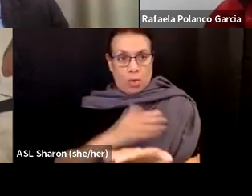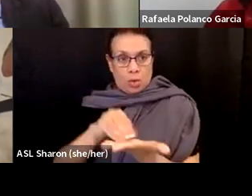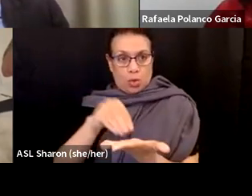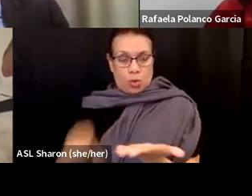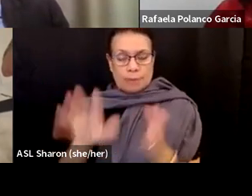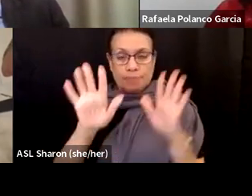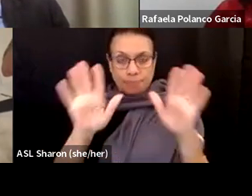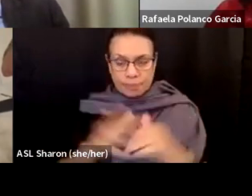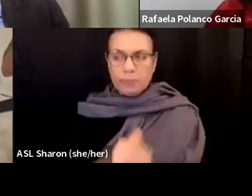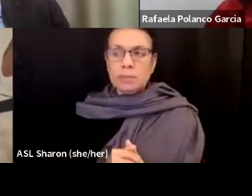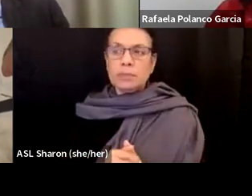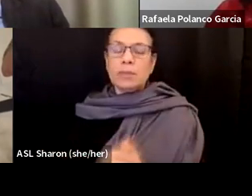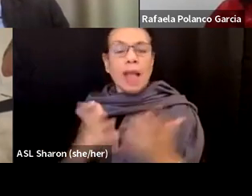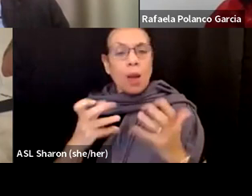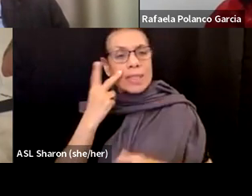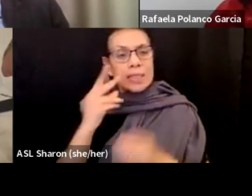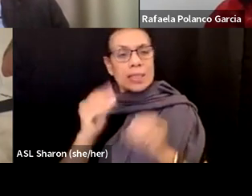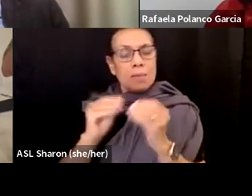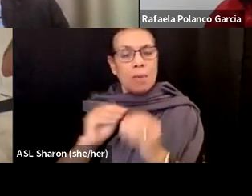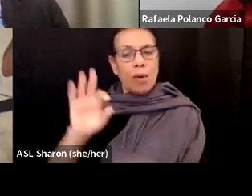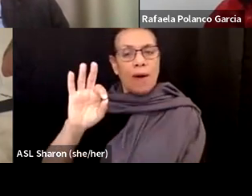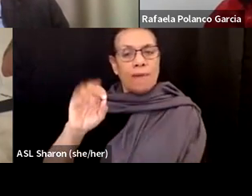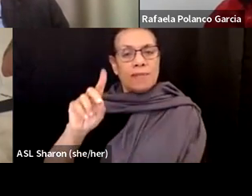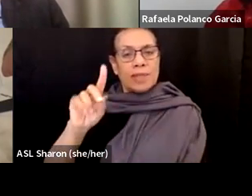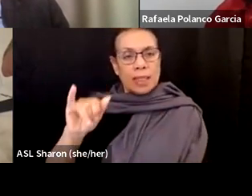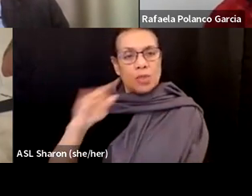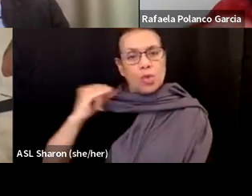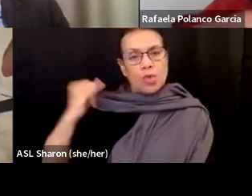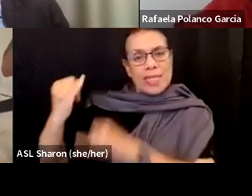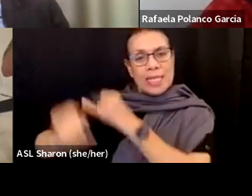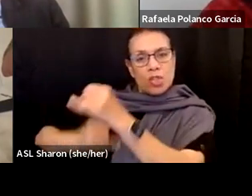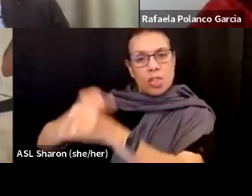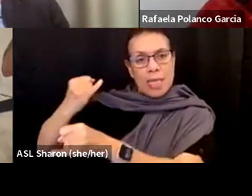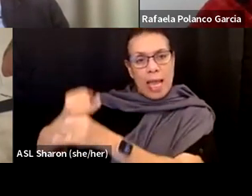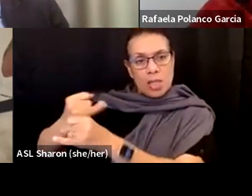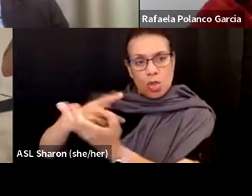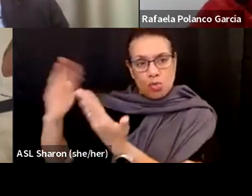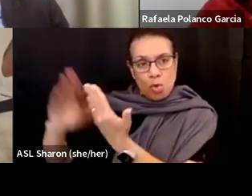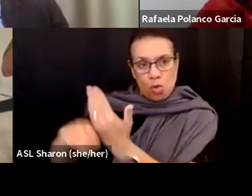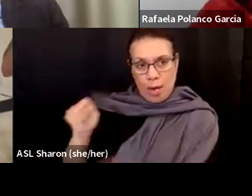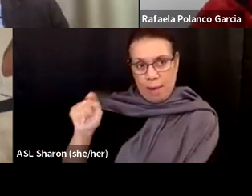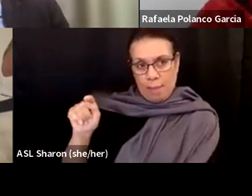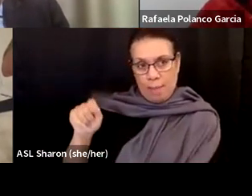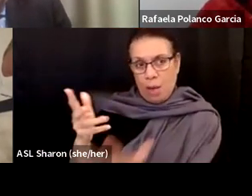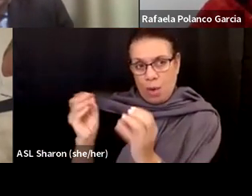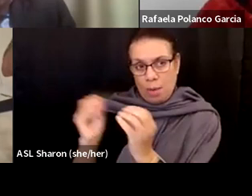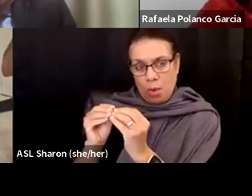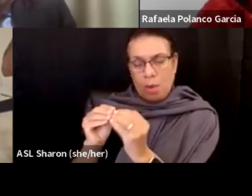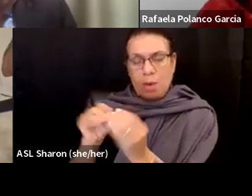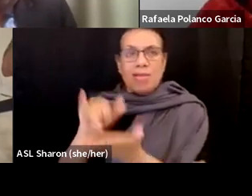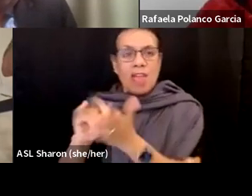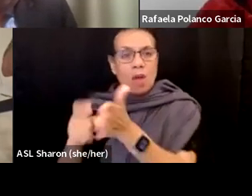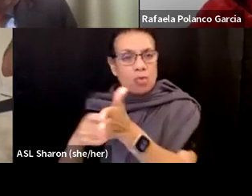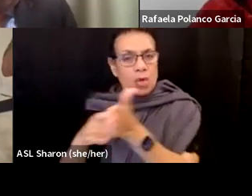see more fidelity to the international baccalaureate programming so that requires more